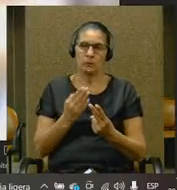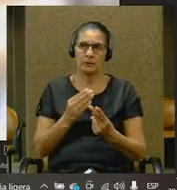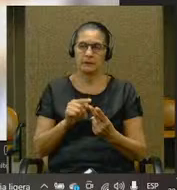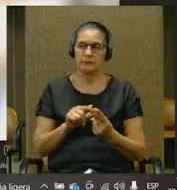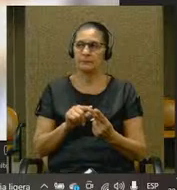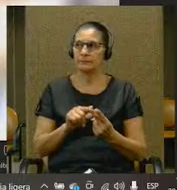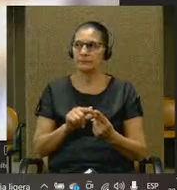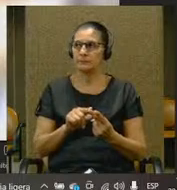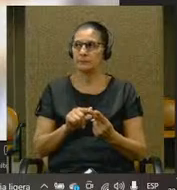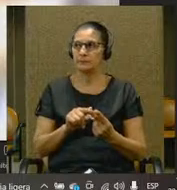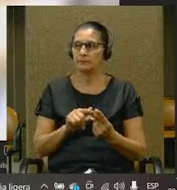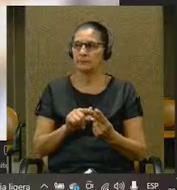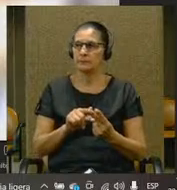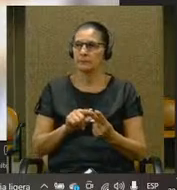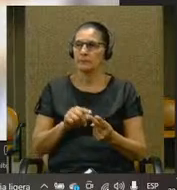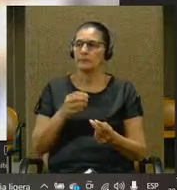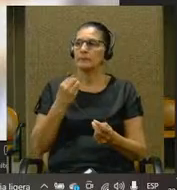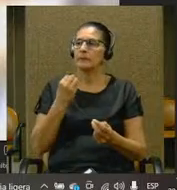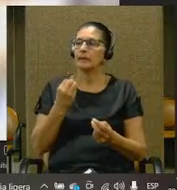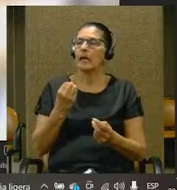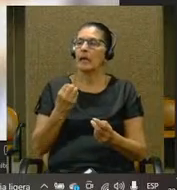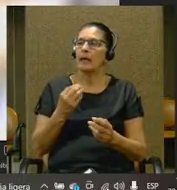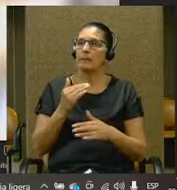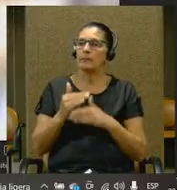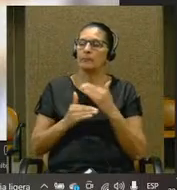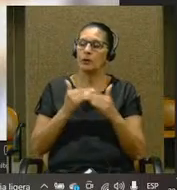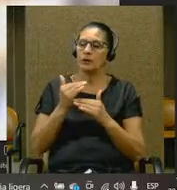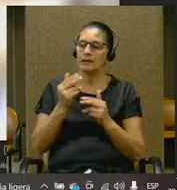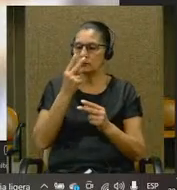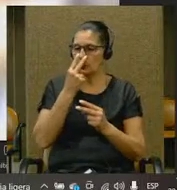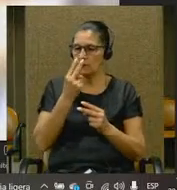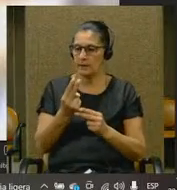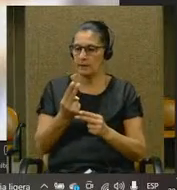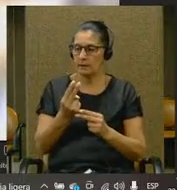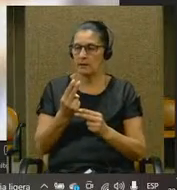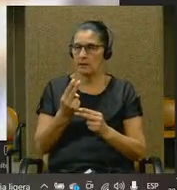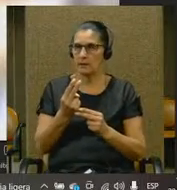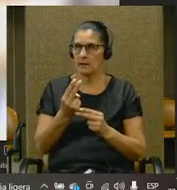what progress can you see in the health of the fentanyl user?